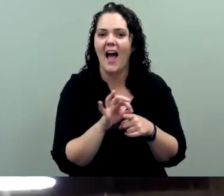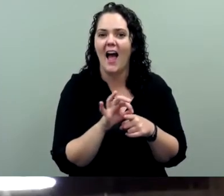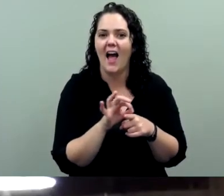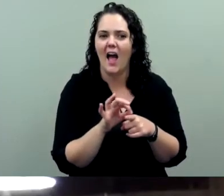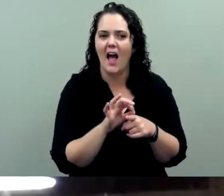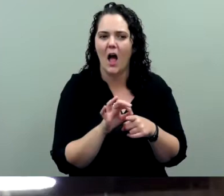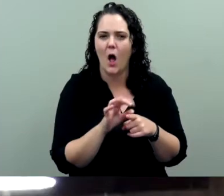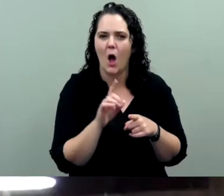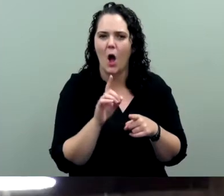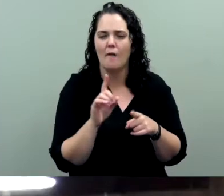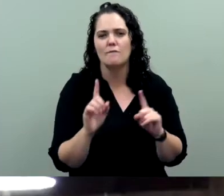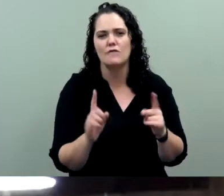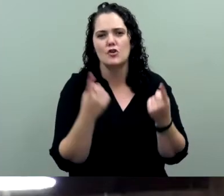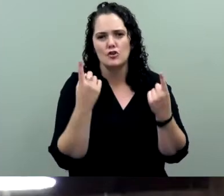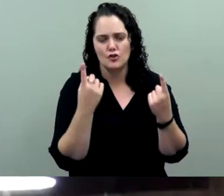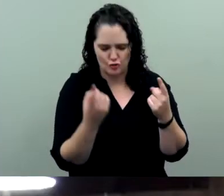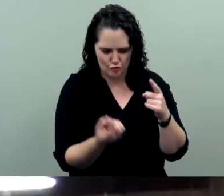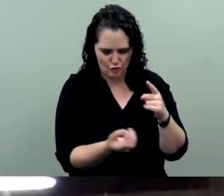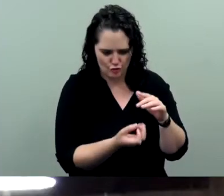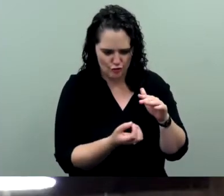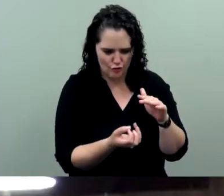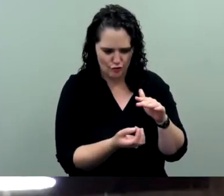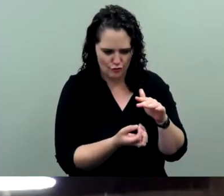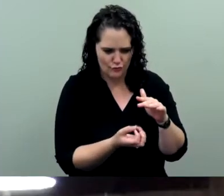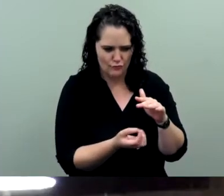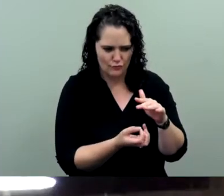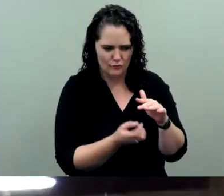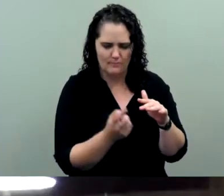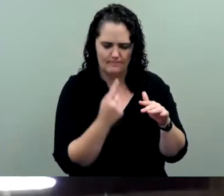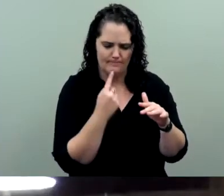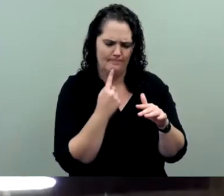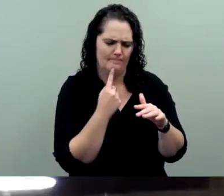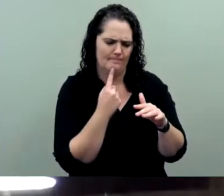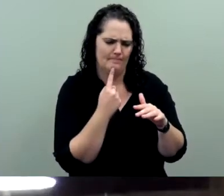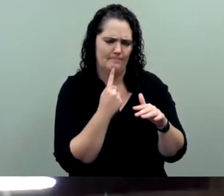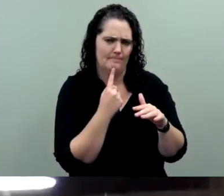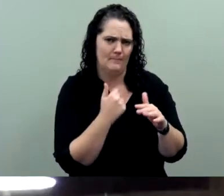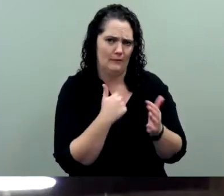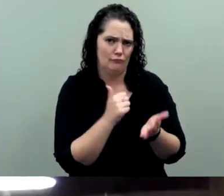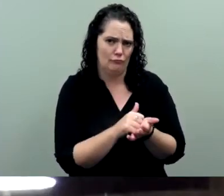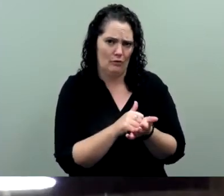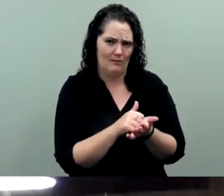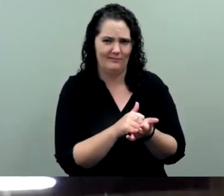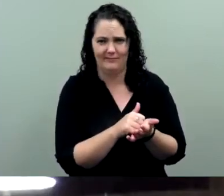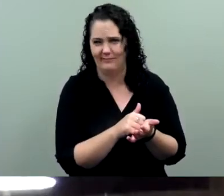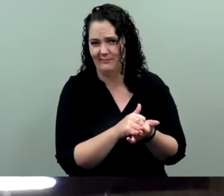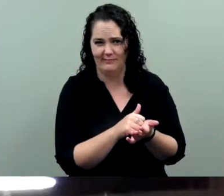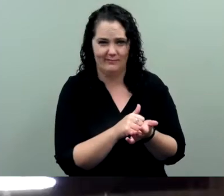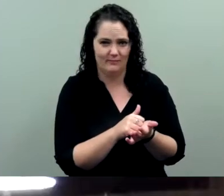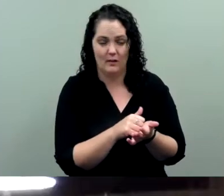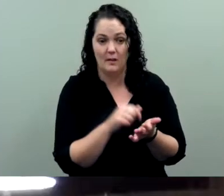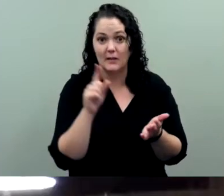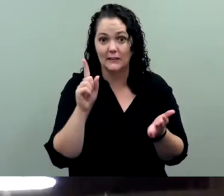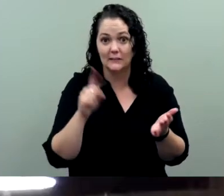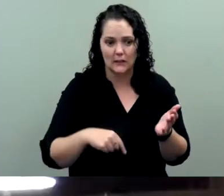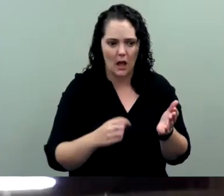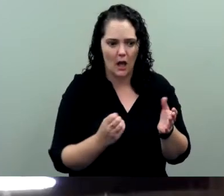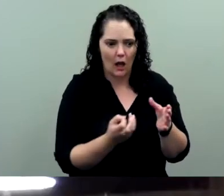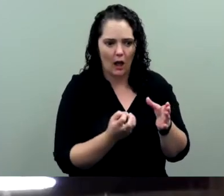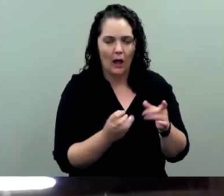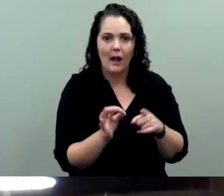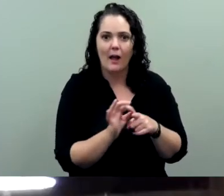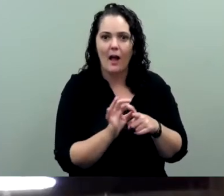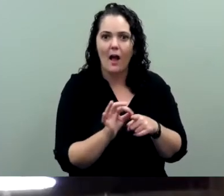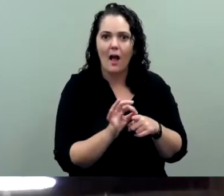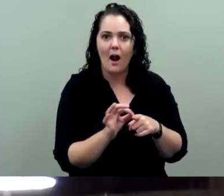to start. You know, it might take 10 minutes and you'll wonder if you're even doing it right. And then when it starts to kick off and go pink and go red and turn then